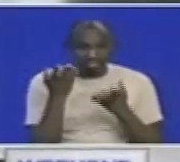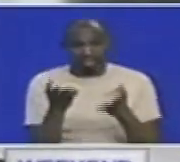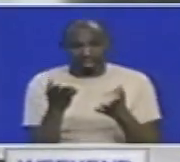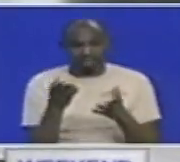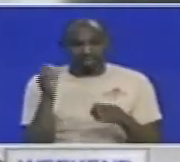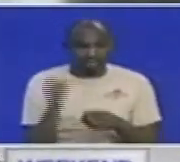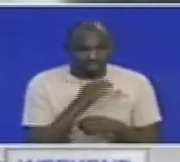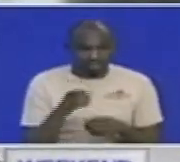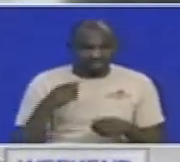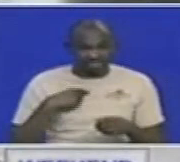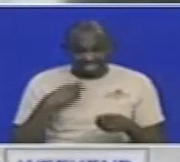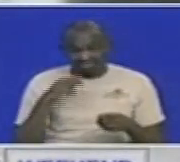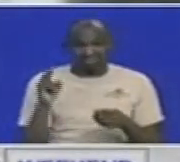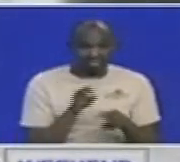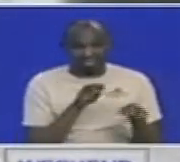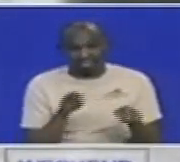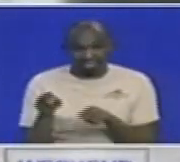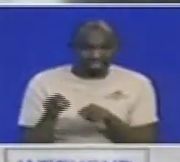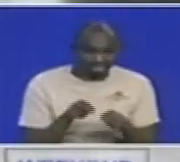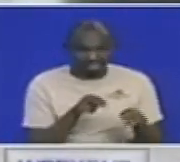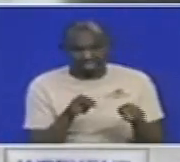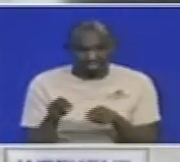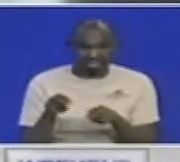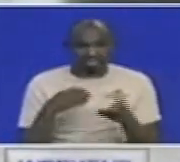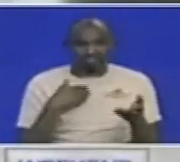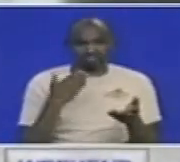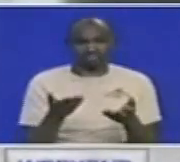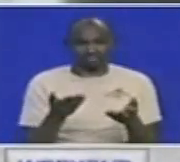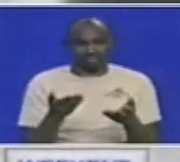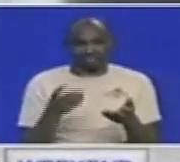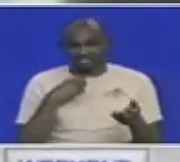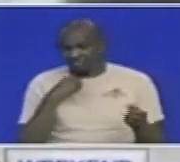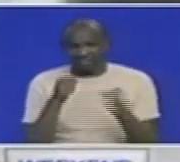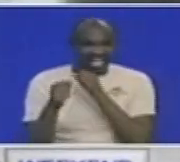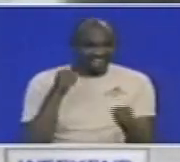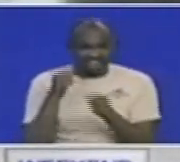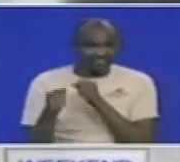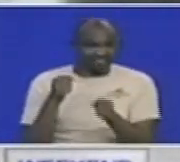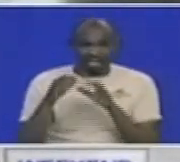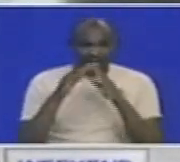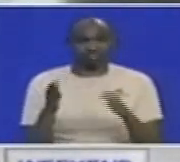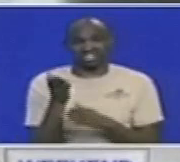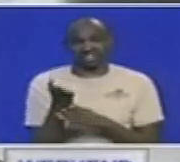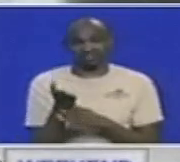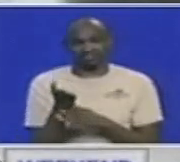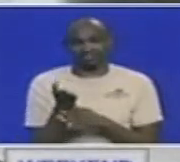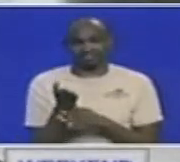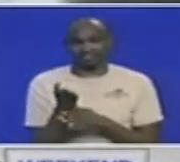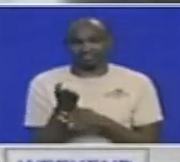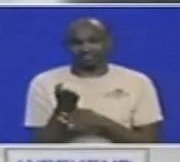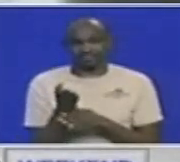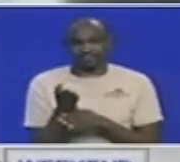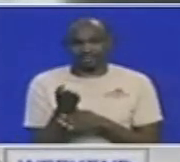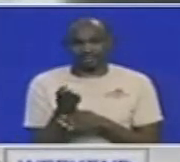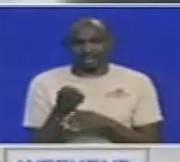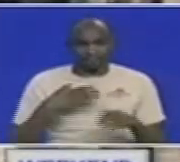comes slowly to the house staggering, and he'll just vomit in the house, and my